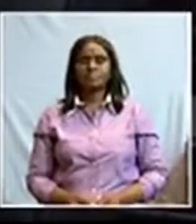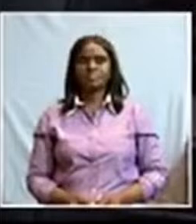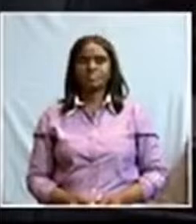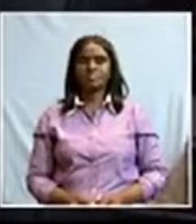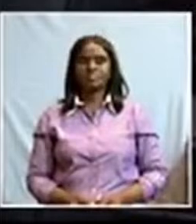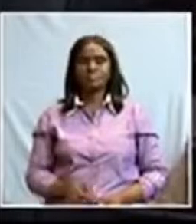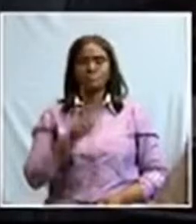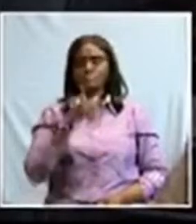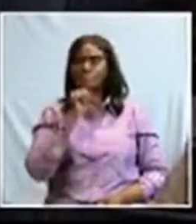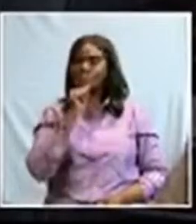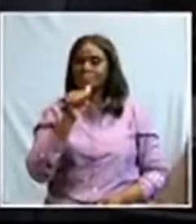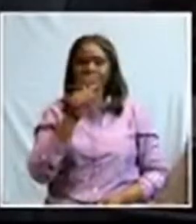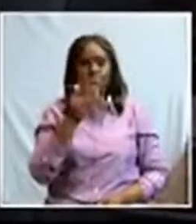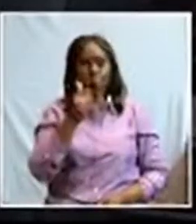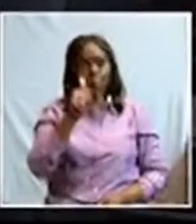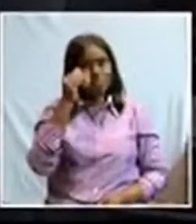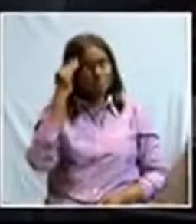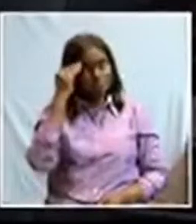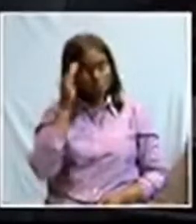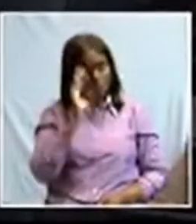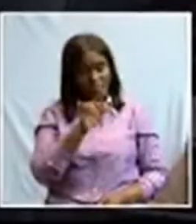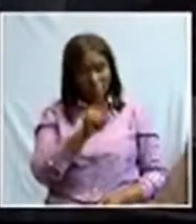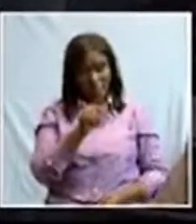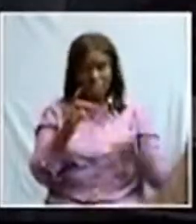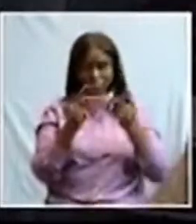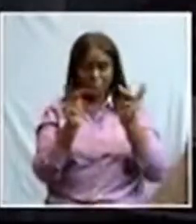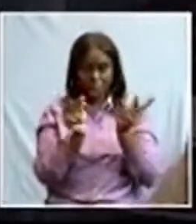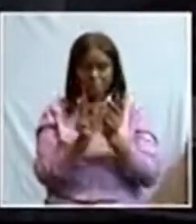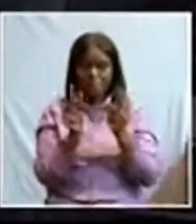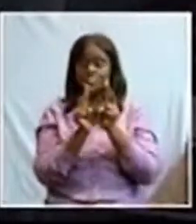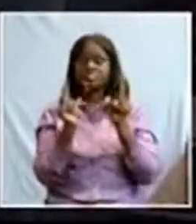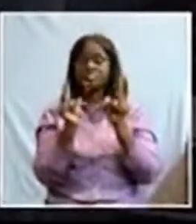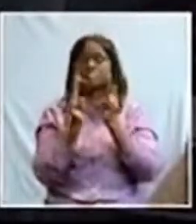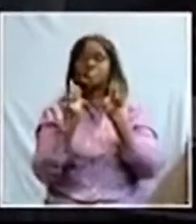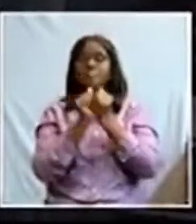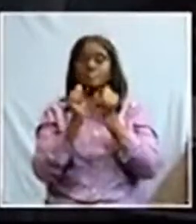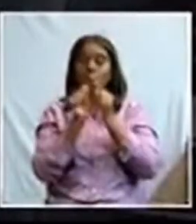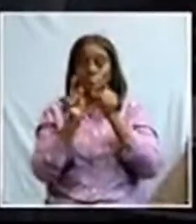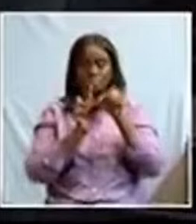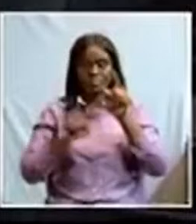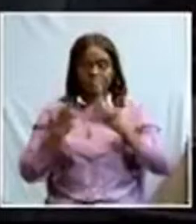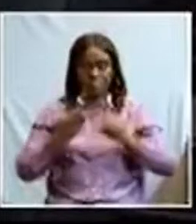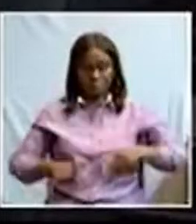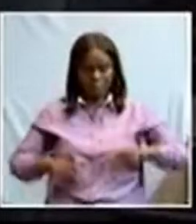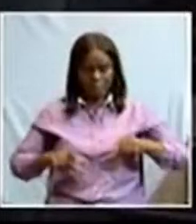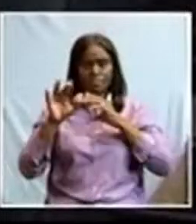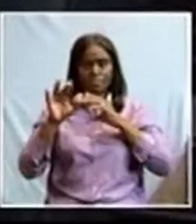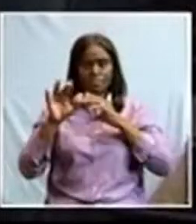You couldn't. You know that this place is very hard, and there are people who are living there.